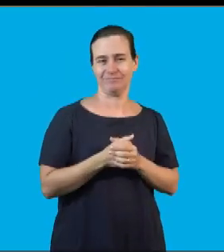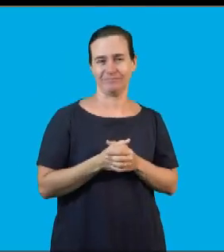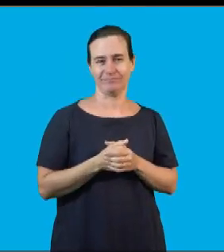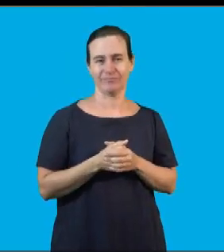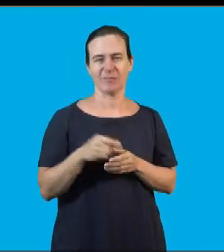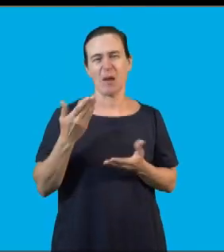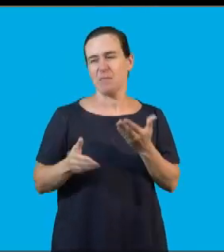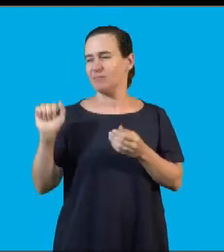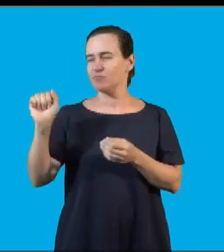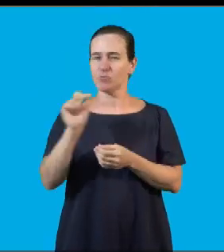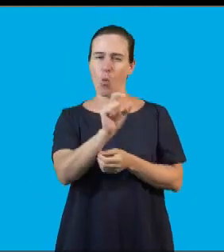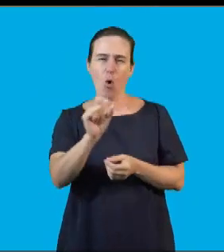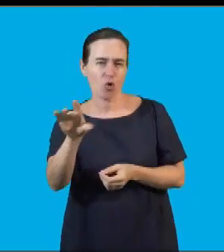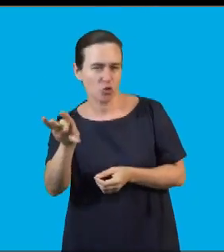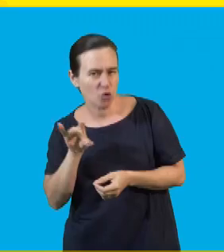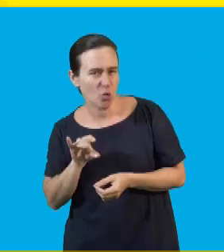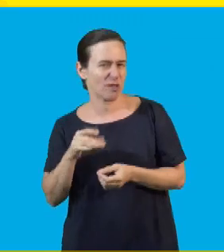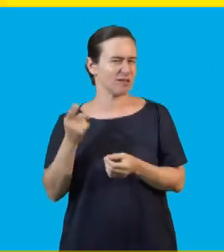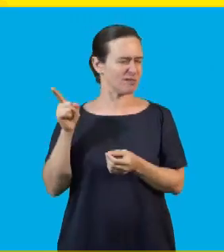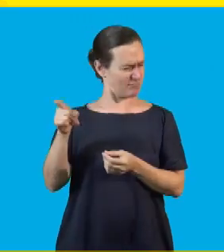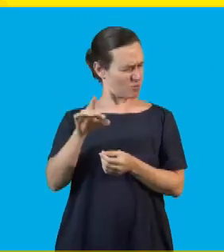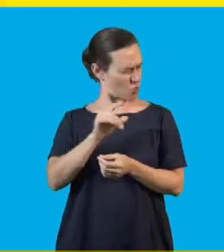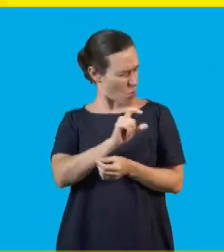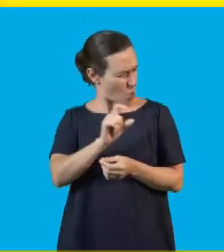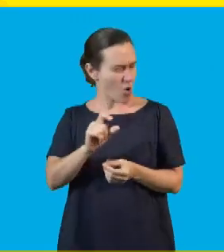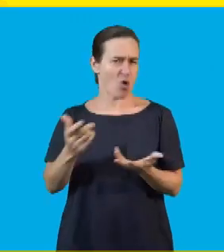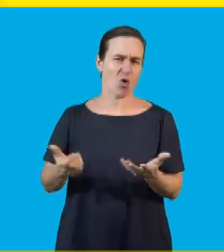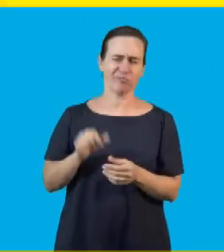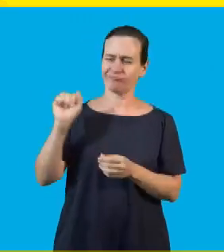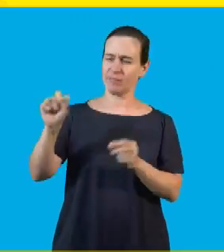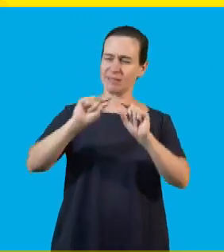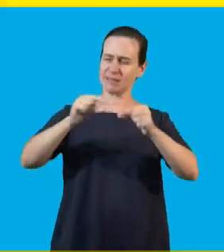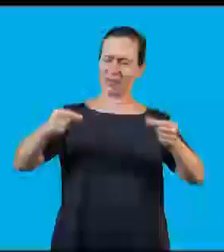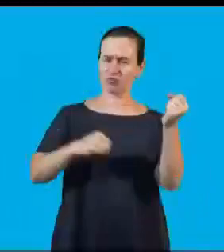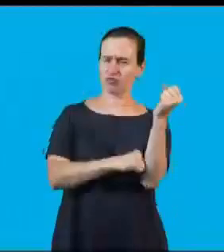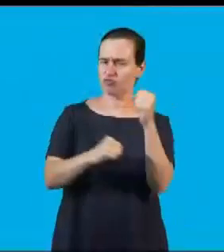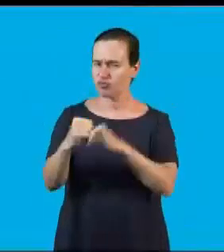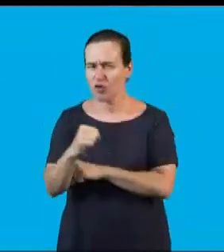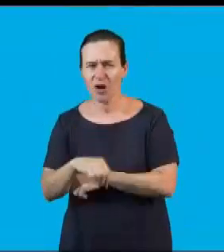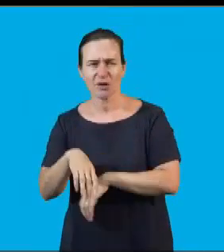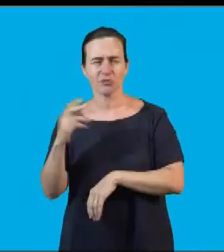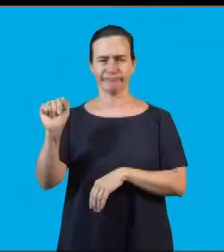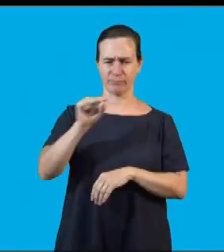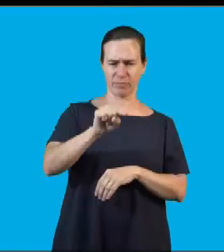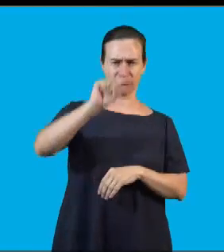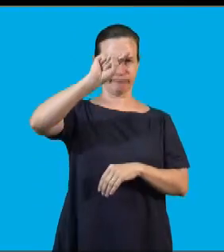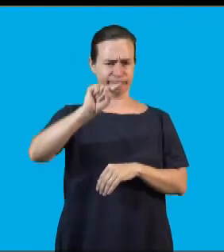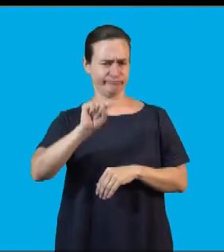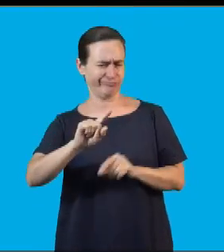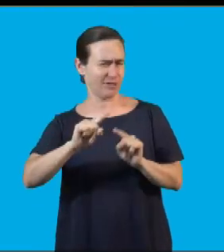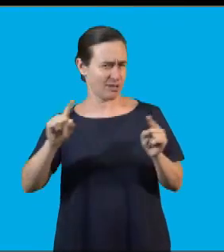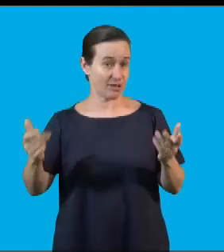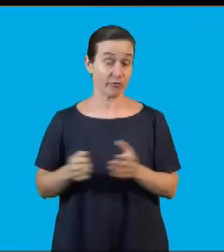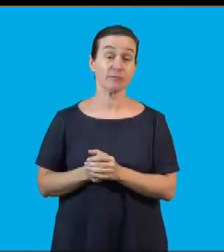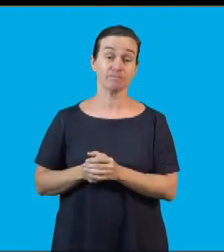identified through diction. So you will look at the diction, the word choice, the sentence structure, and of course, punctuation.